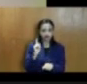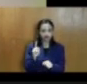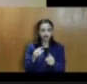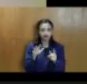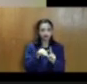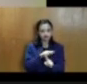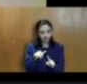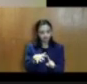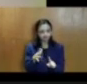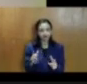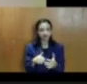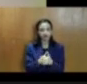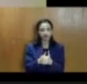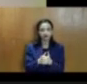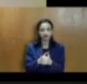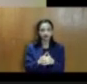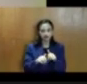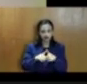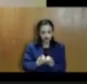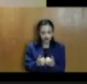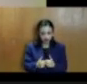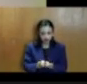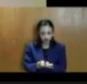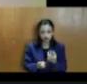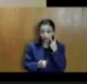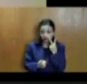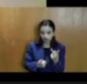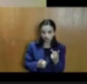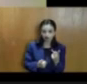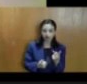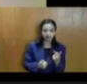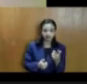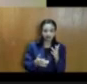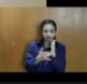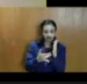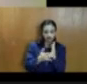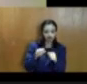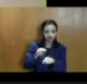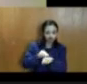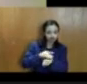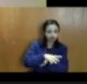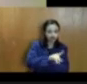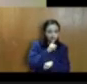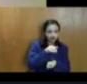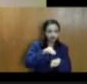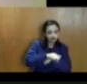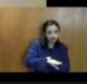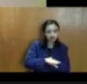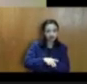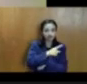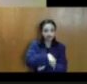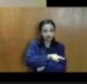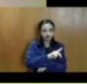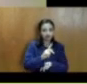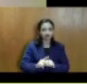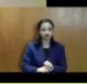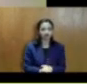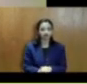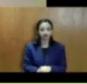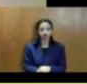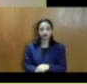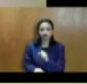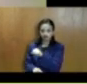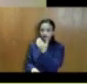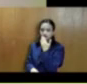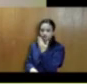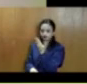observed, and how do you see digitization affecting these trends? Sure, thank you.